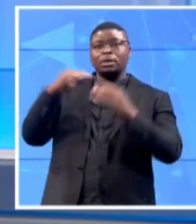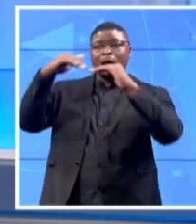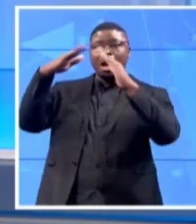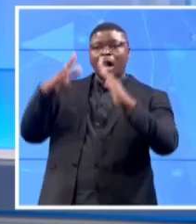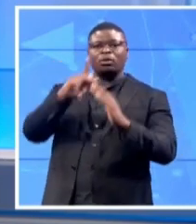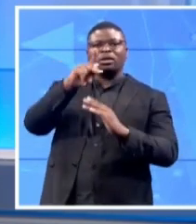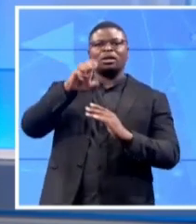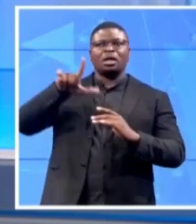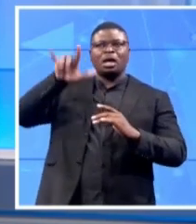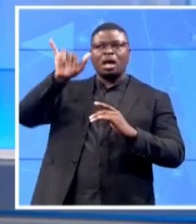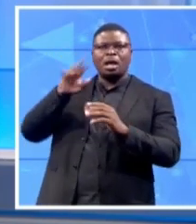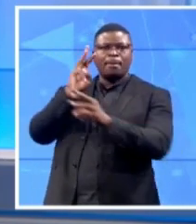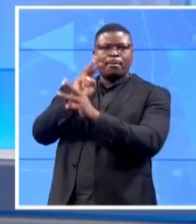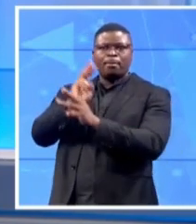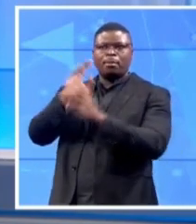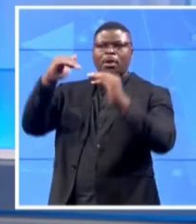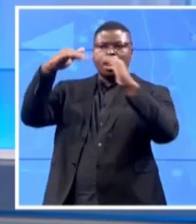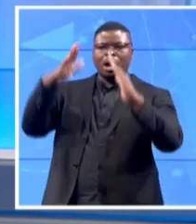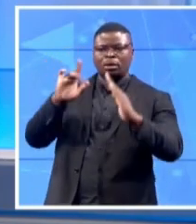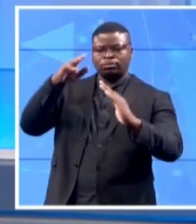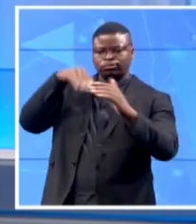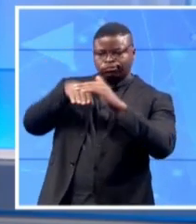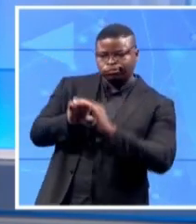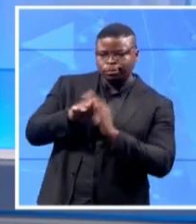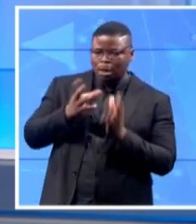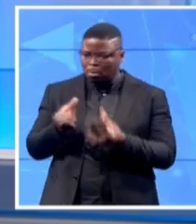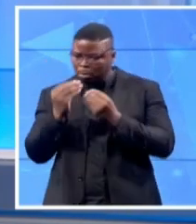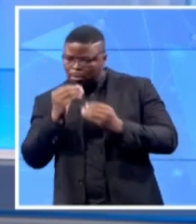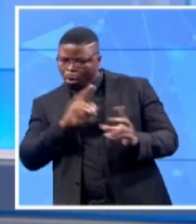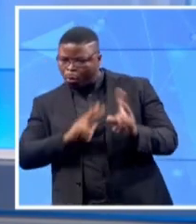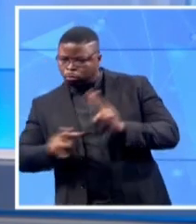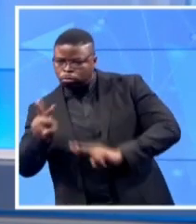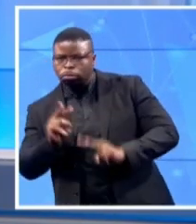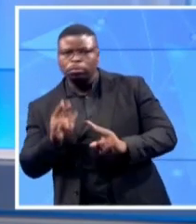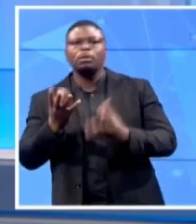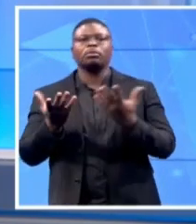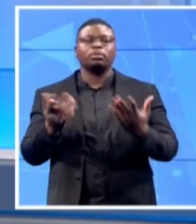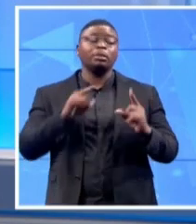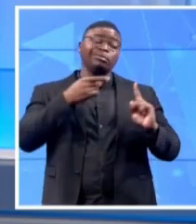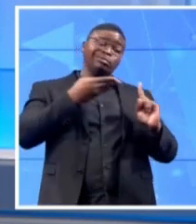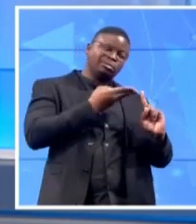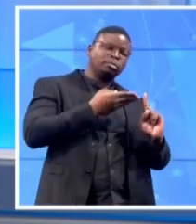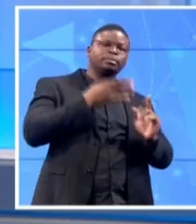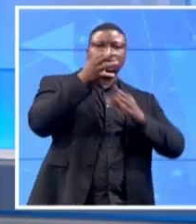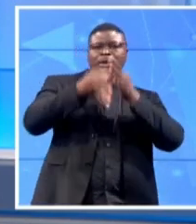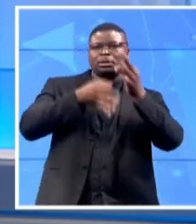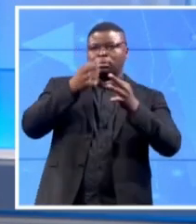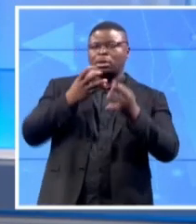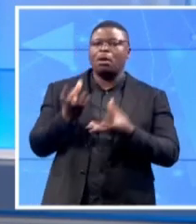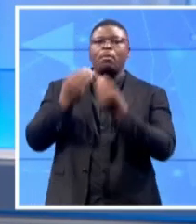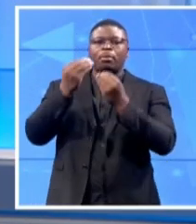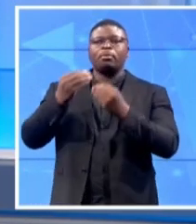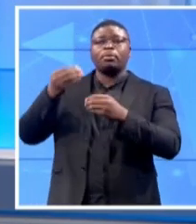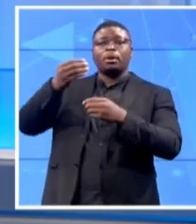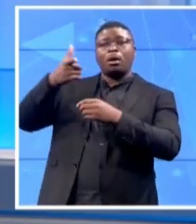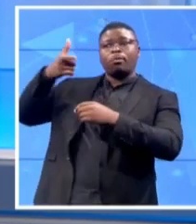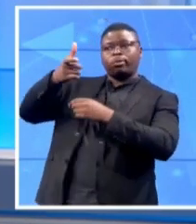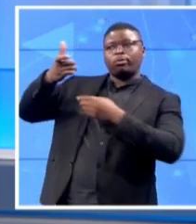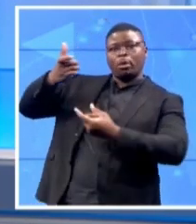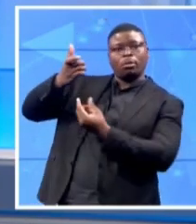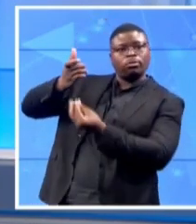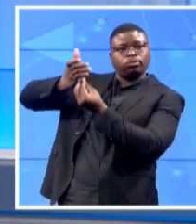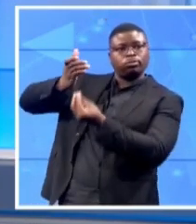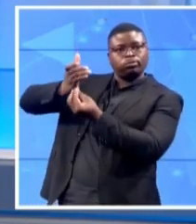of October in 2014. He told the court that they found a bullet case, a hat and a walking stick in the kitchen as